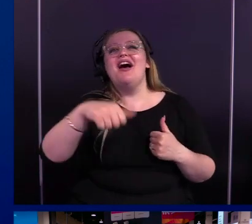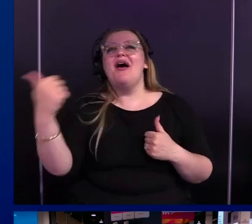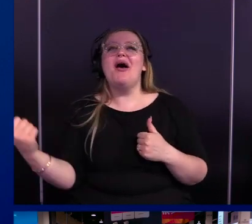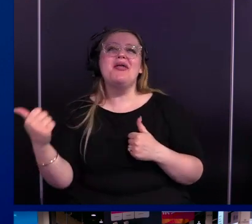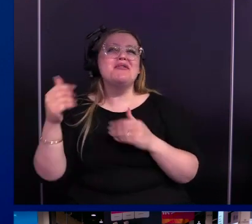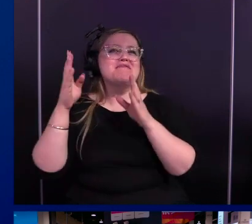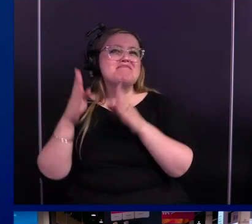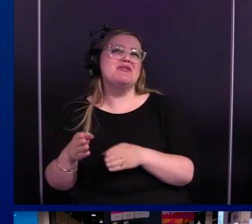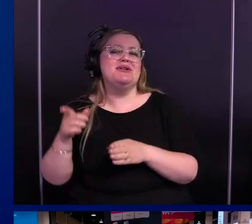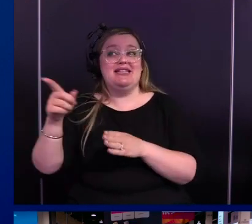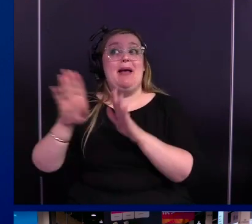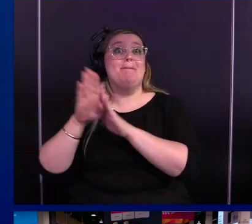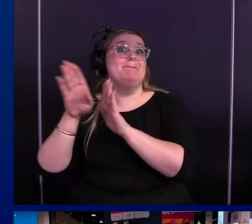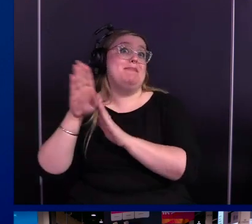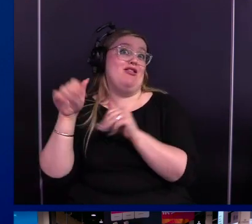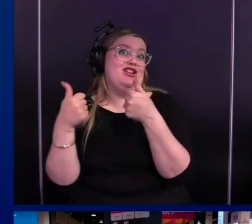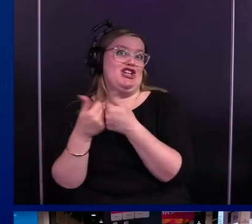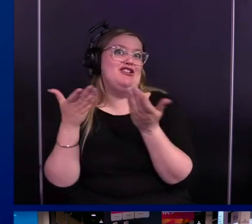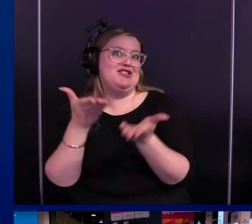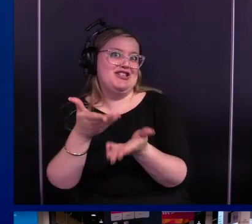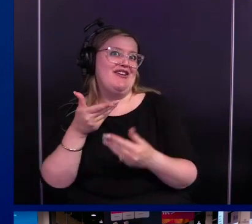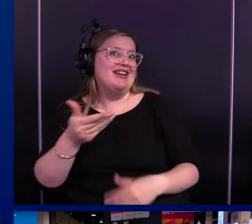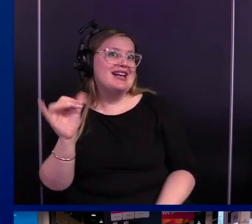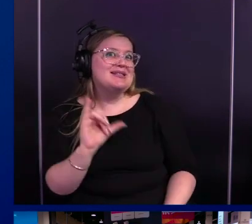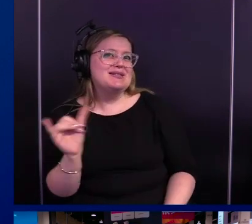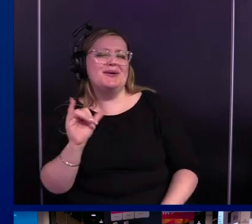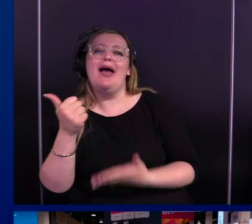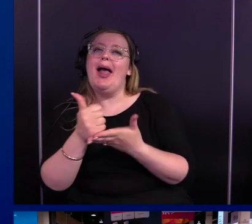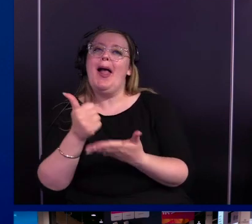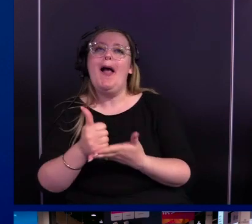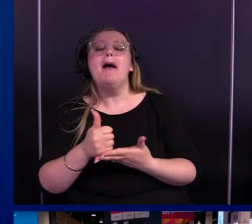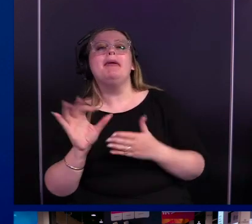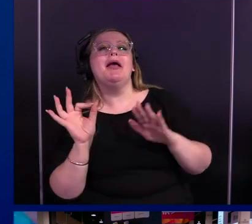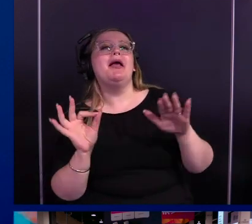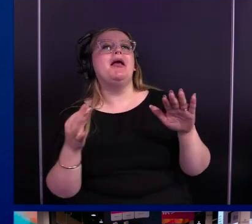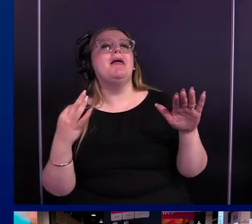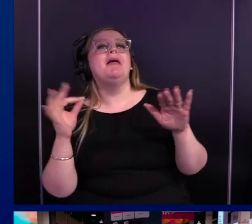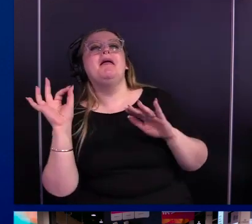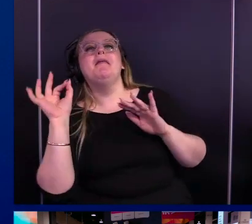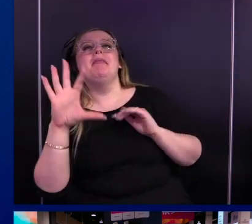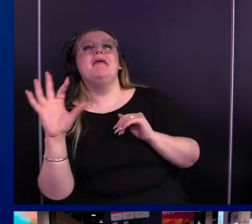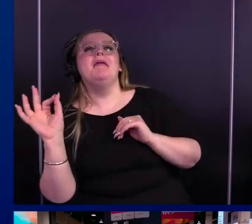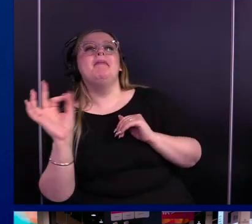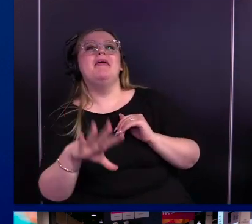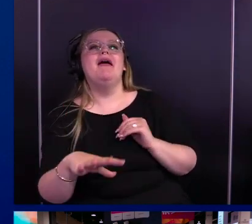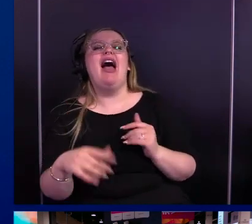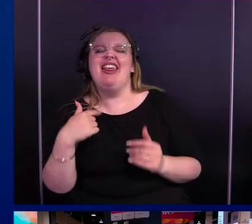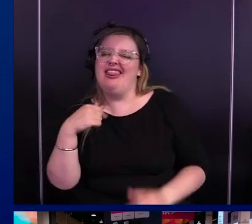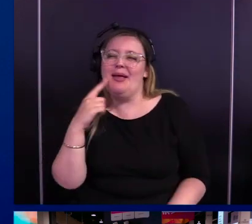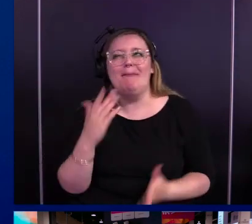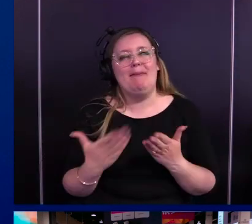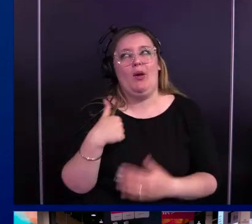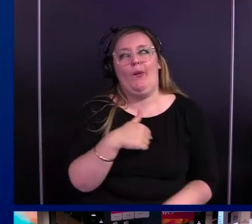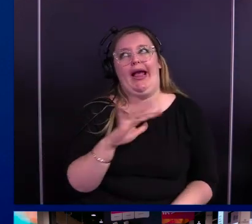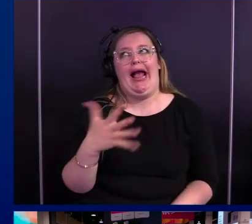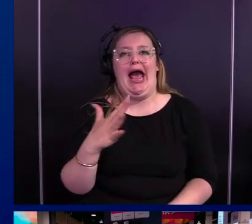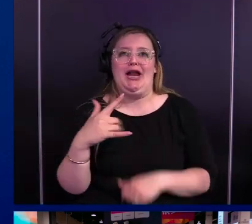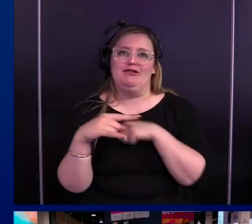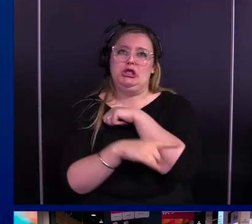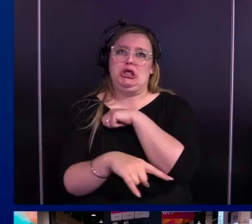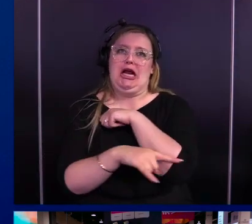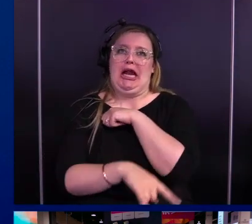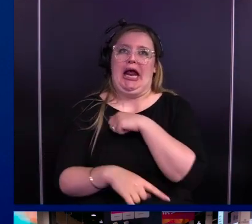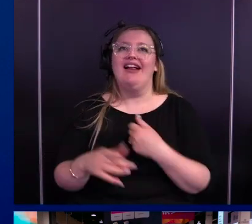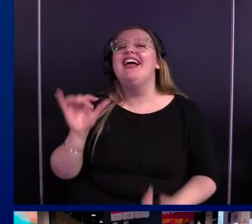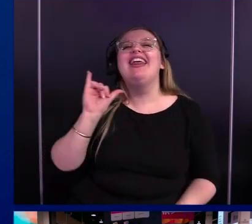challenge. He definitely helped us out. Yeah. He gave us some clues without having to use clues. I think we kind of cheated. Hey, it's the Jam